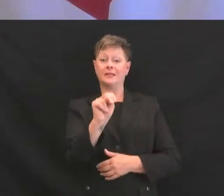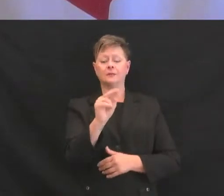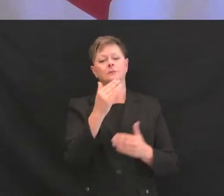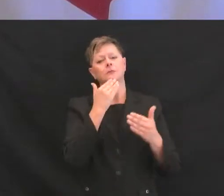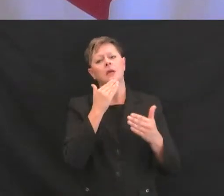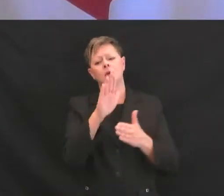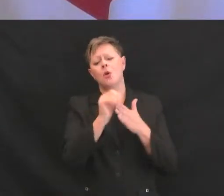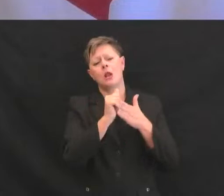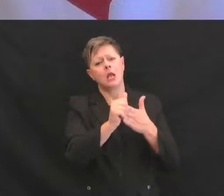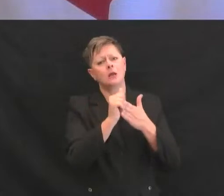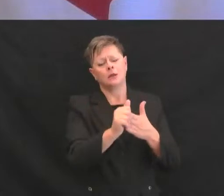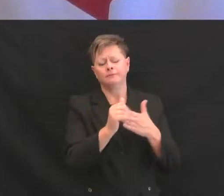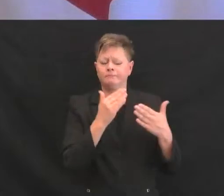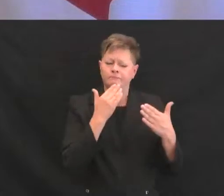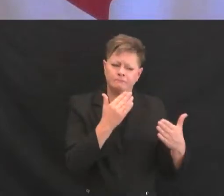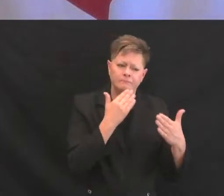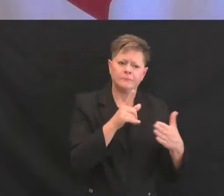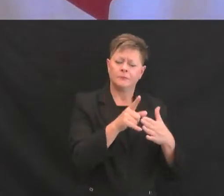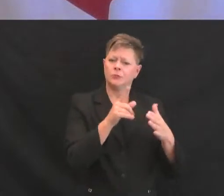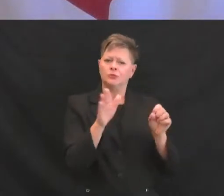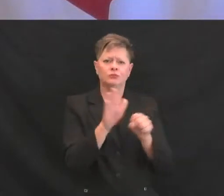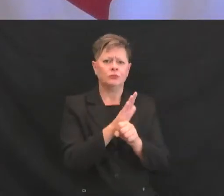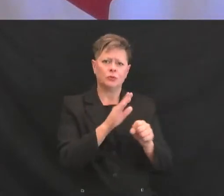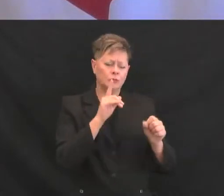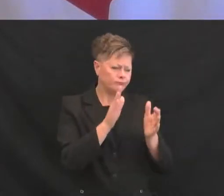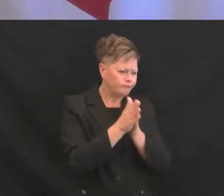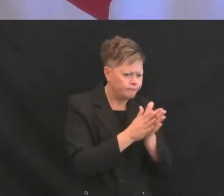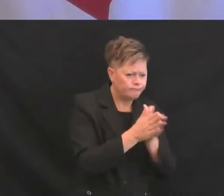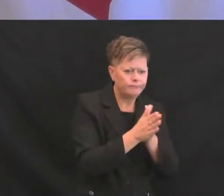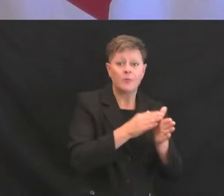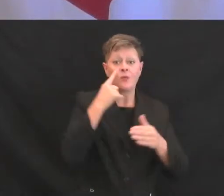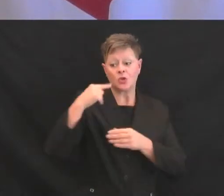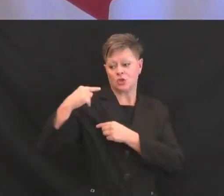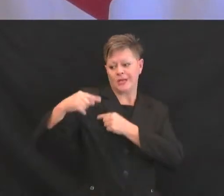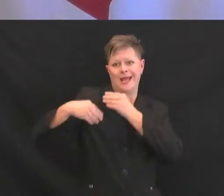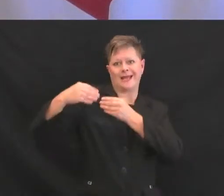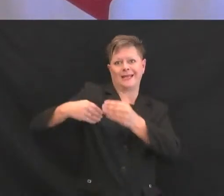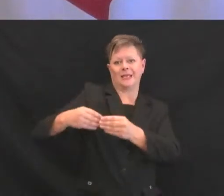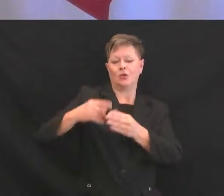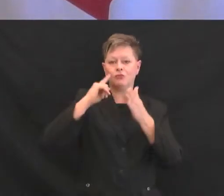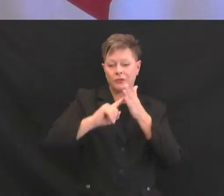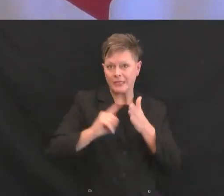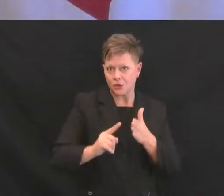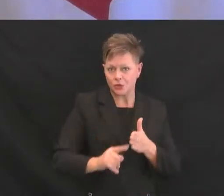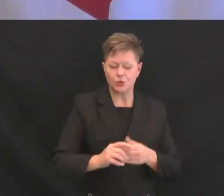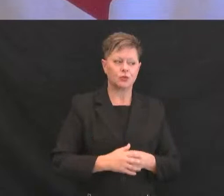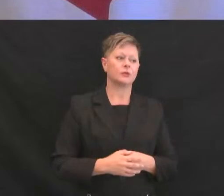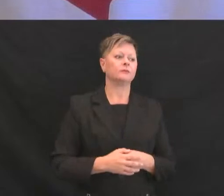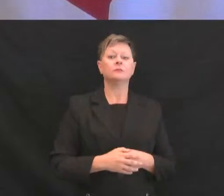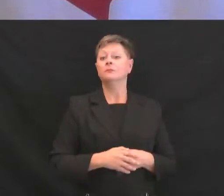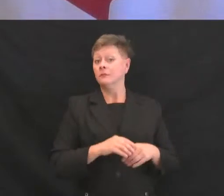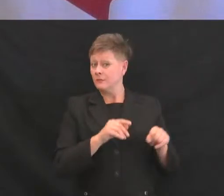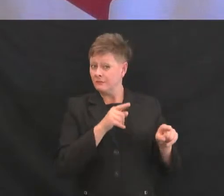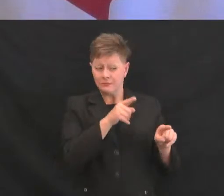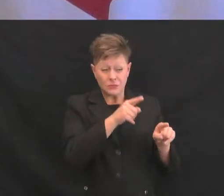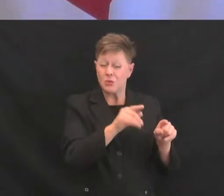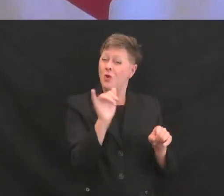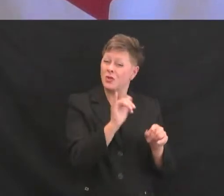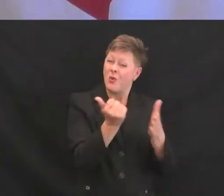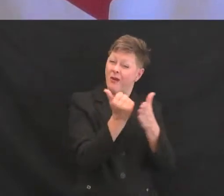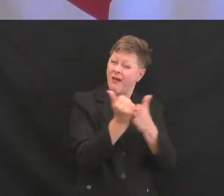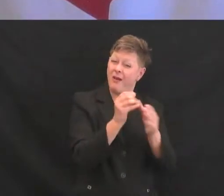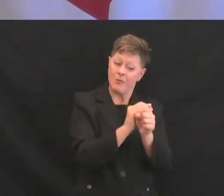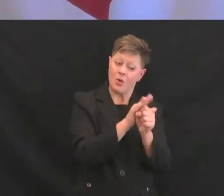leadership, dedication, and commitment to genetic research, as well as for your efforts in the province-wide response to